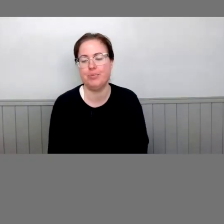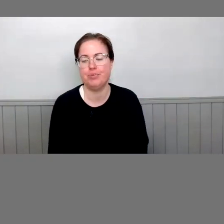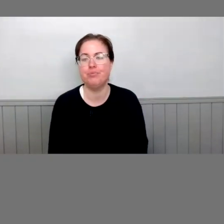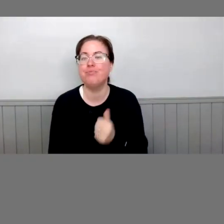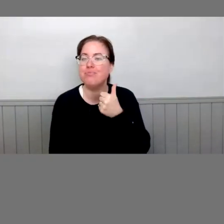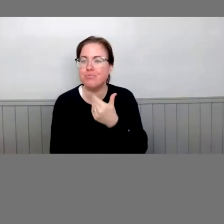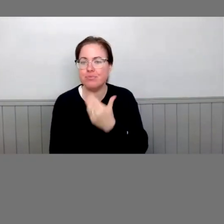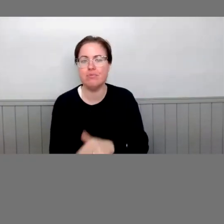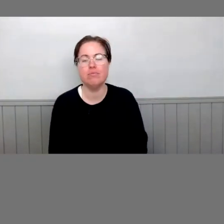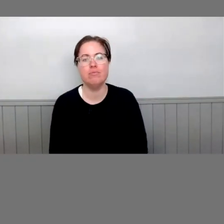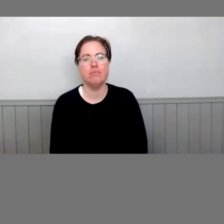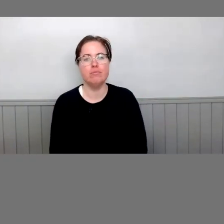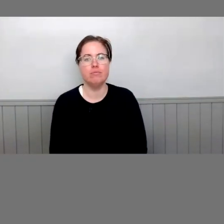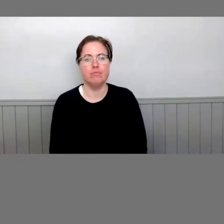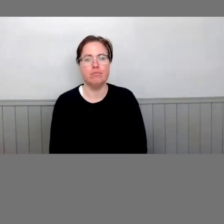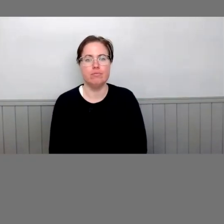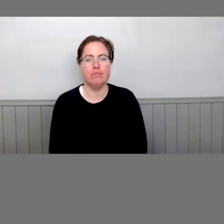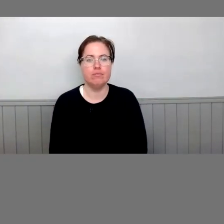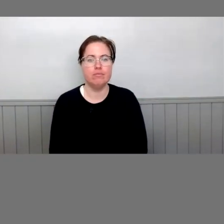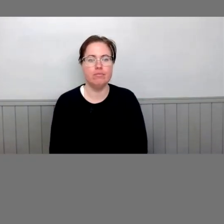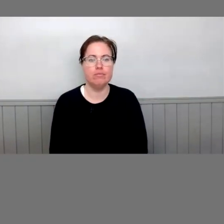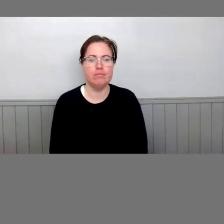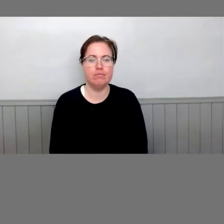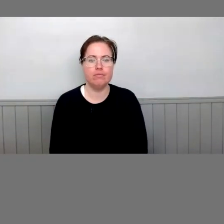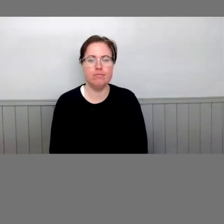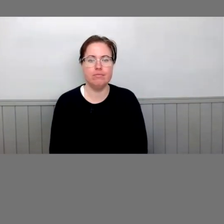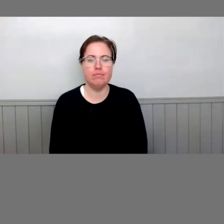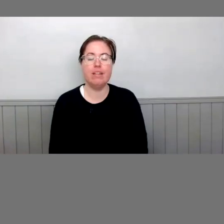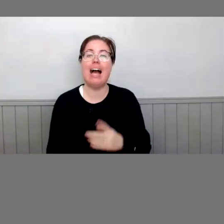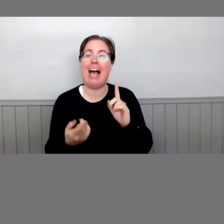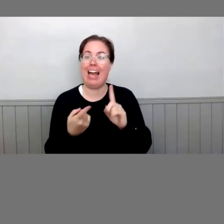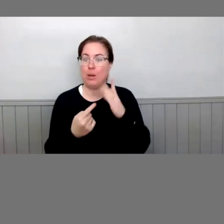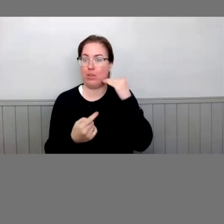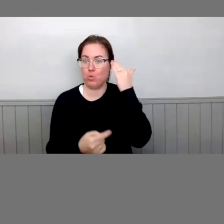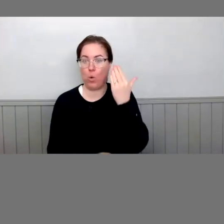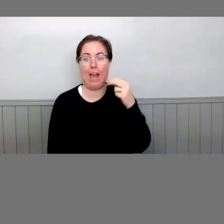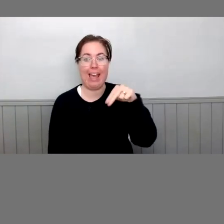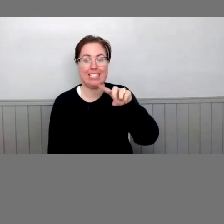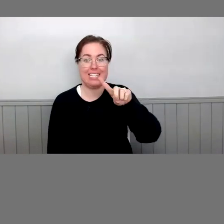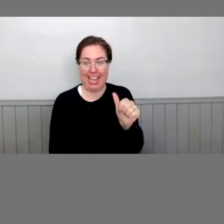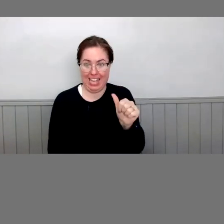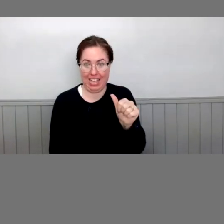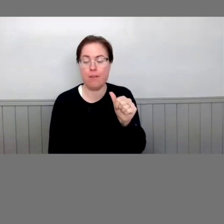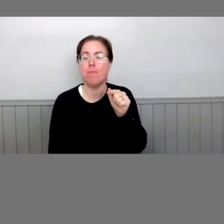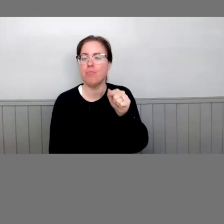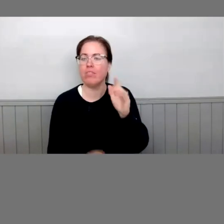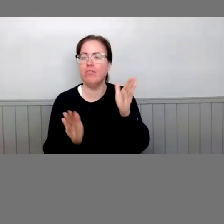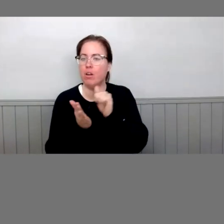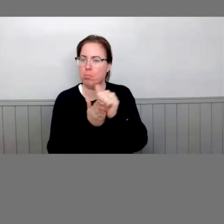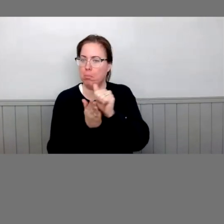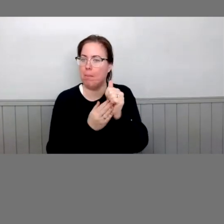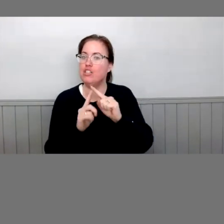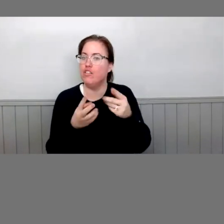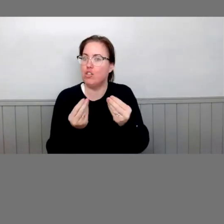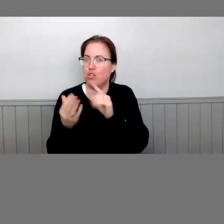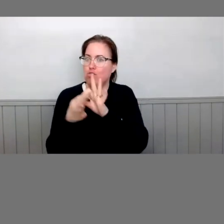And I might use Chair's prerogative if that's okay, just to highlight that the NDA have actually published a number of relevant resources on this recently.